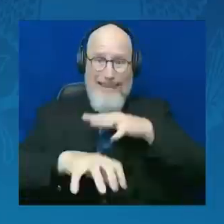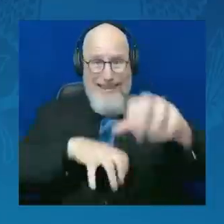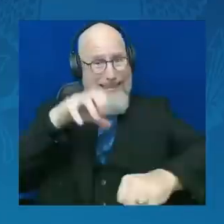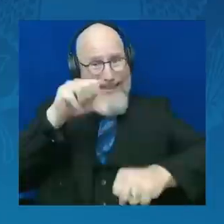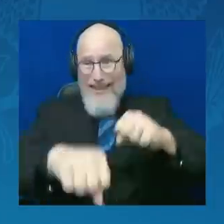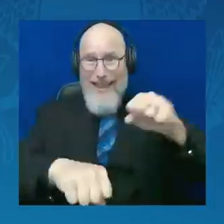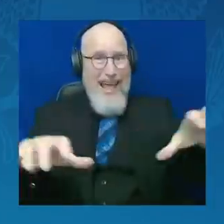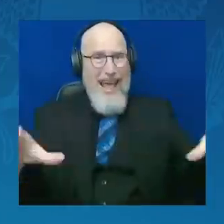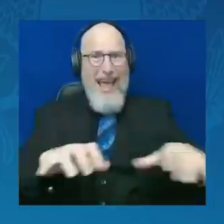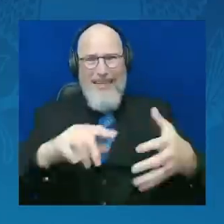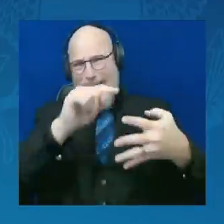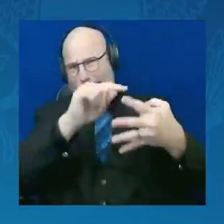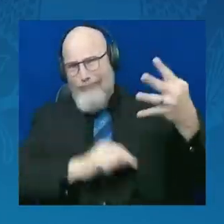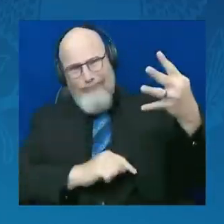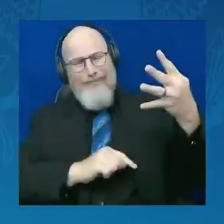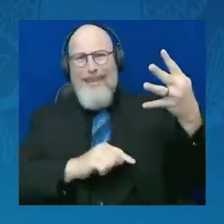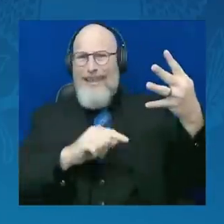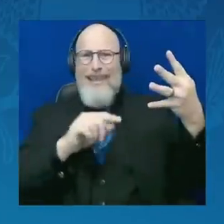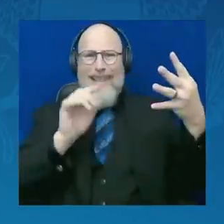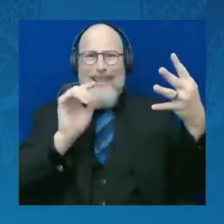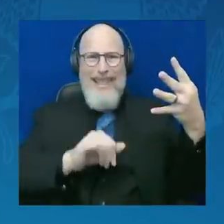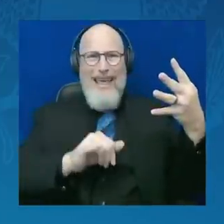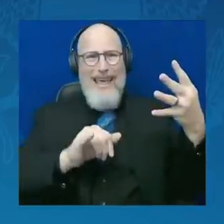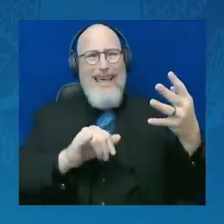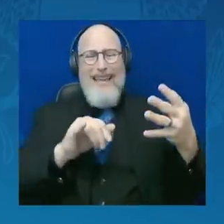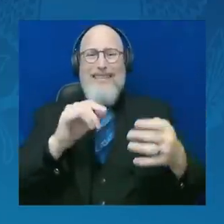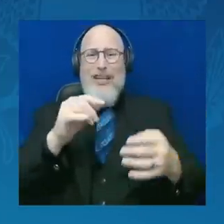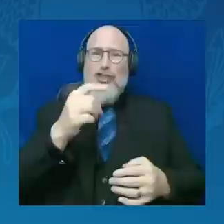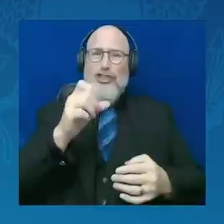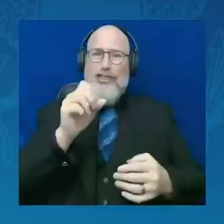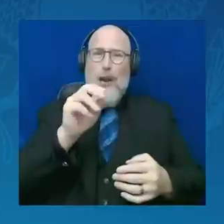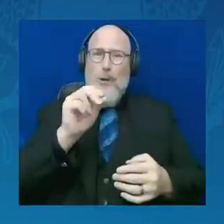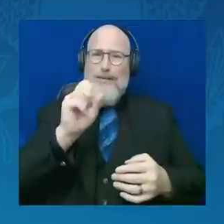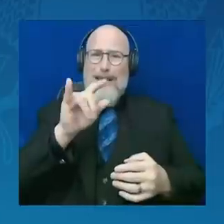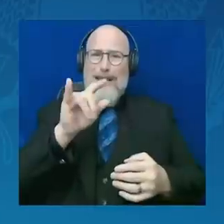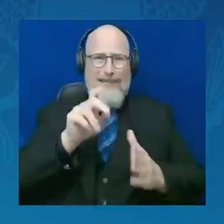features of a genocide, because I don't think that anybody is in any doubt.